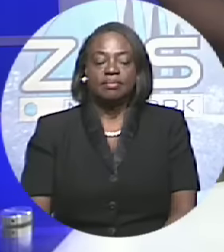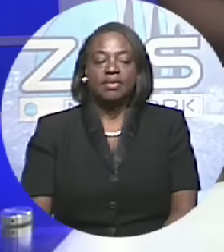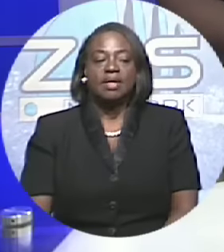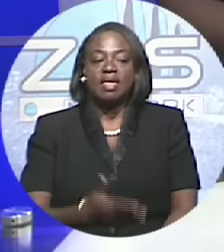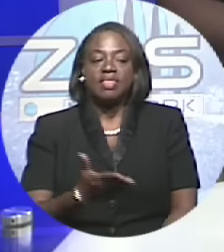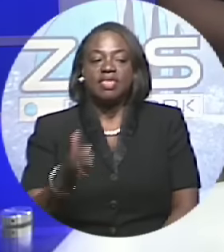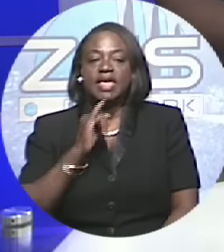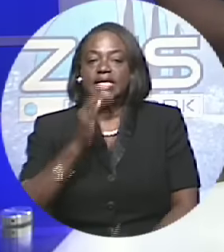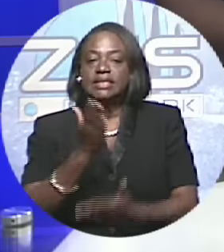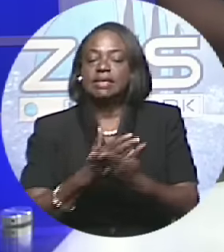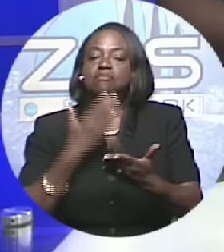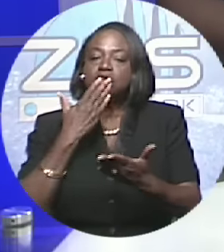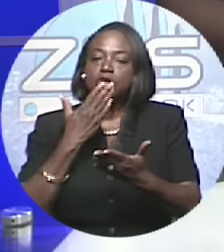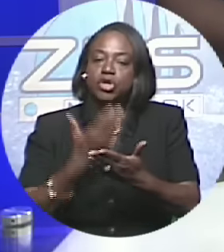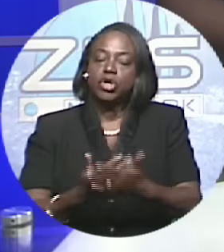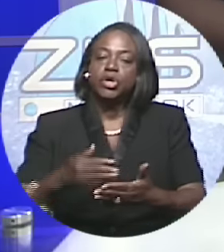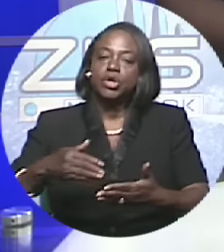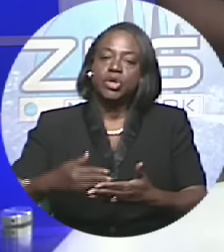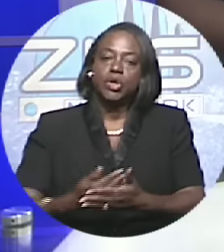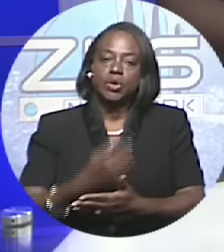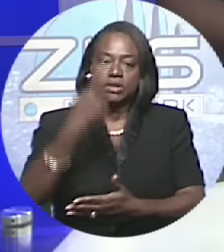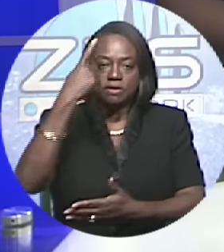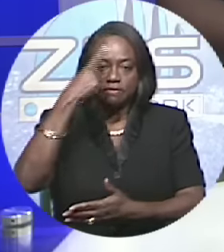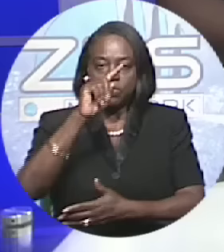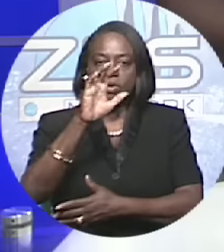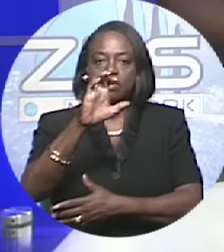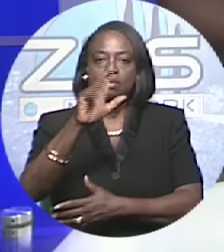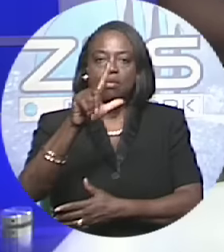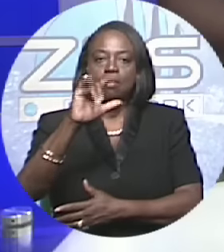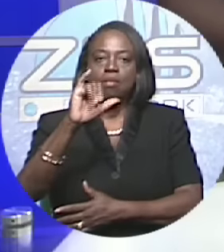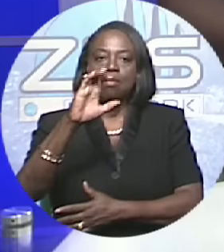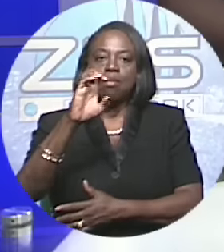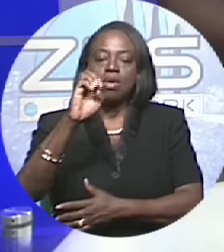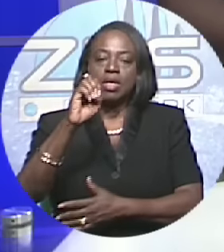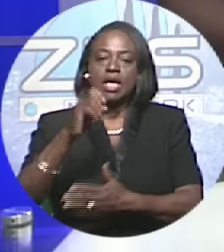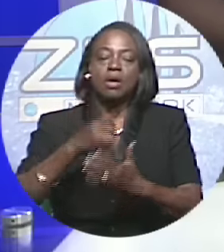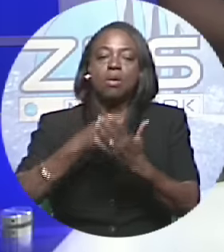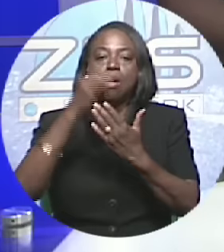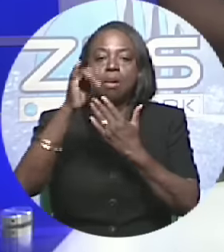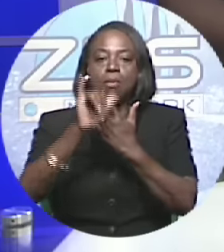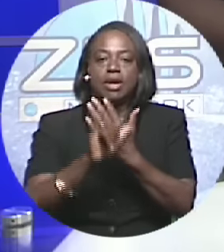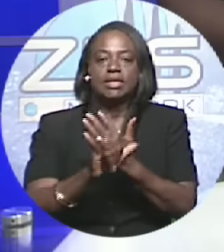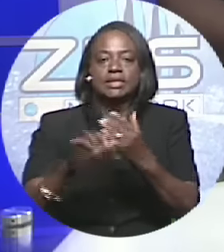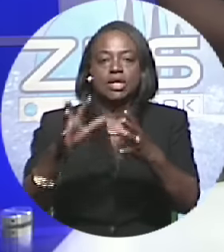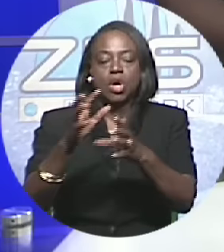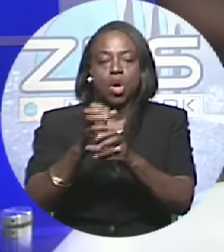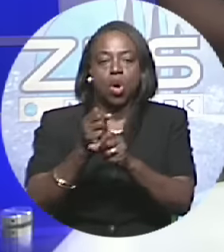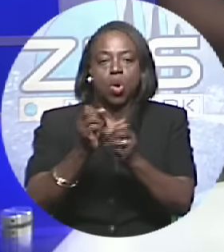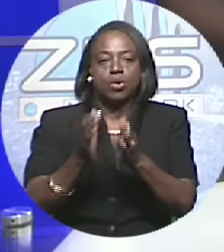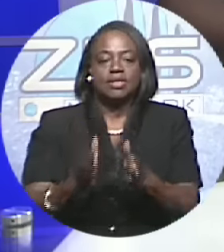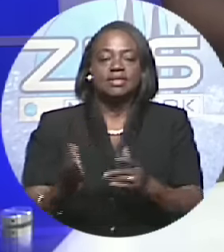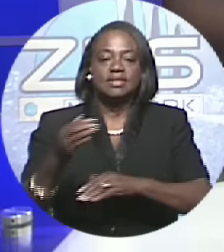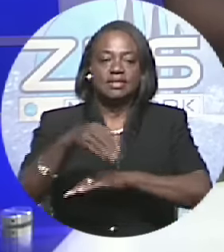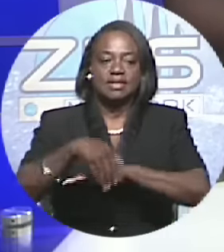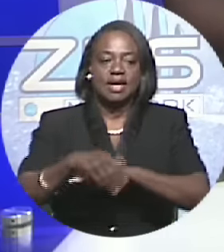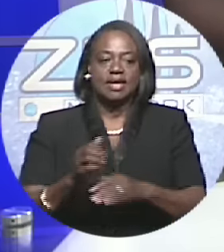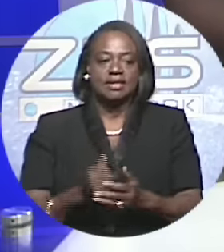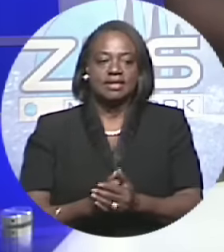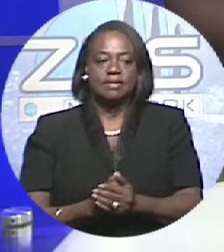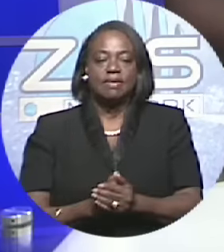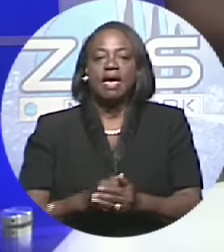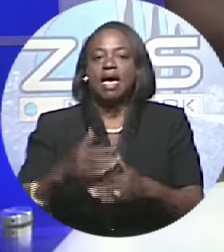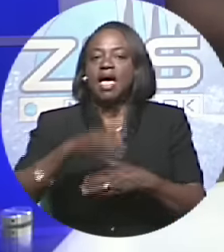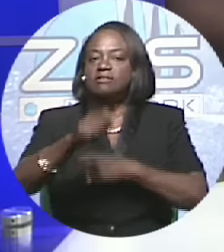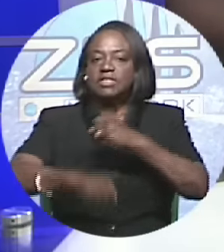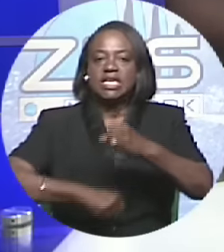There is some good news for CLECO policy holders tonight. The country's prime minister shared the news in Parliament today. This comes years after